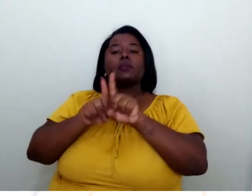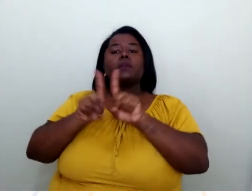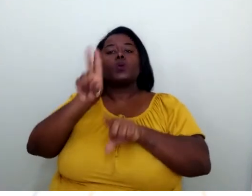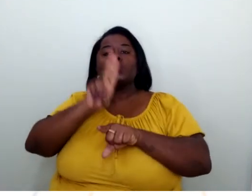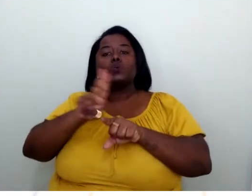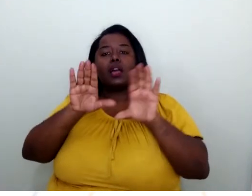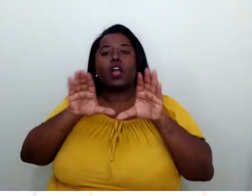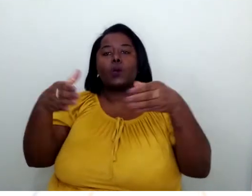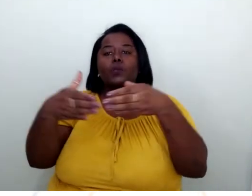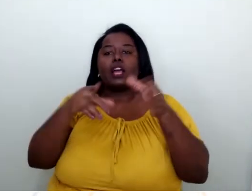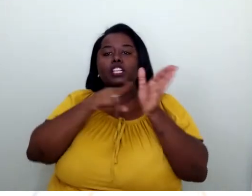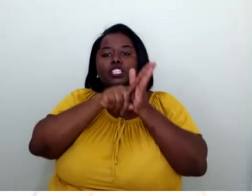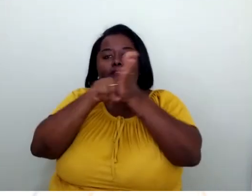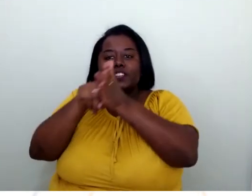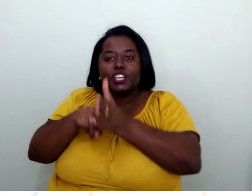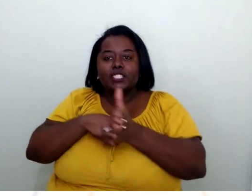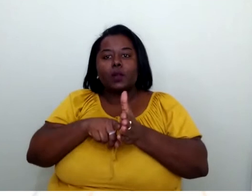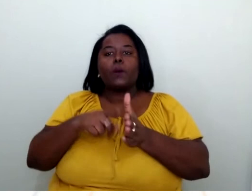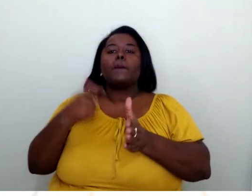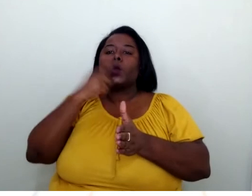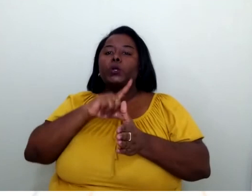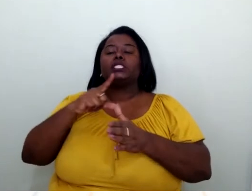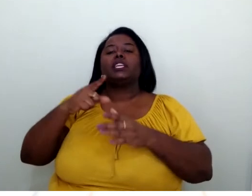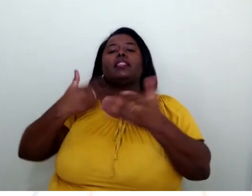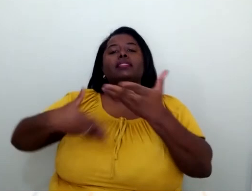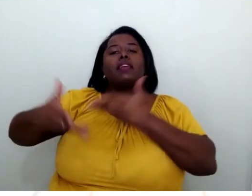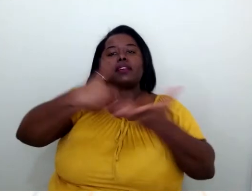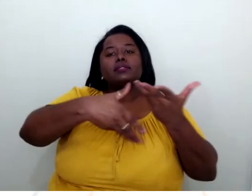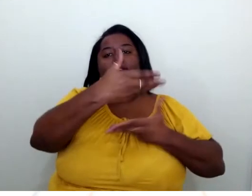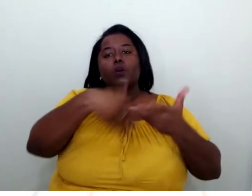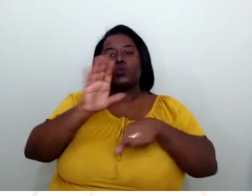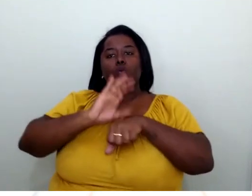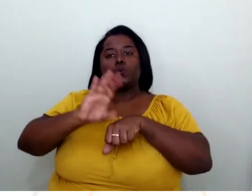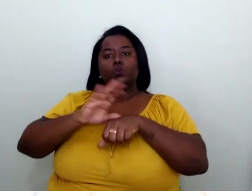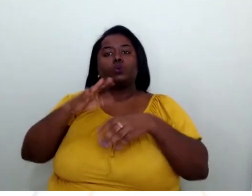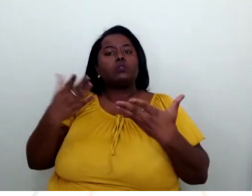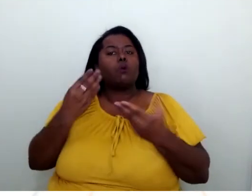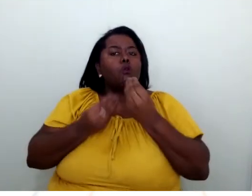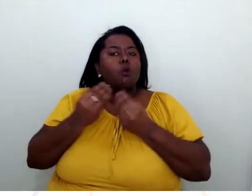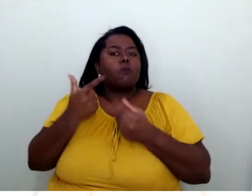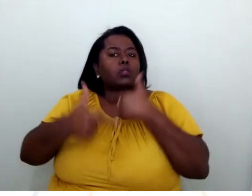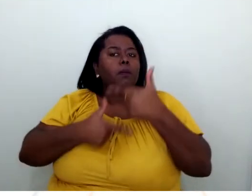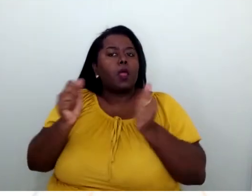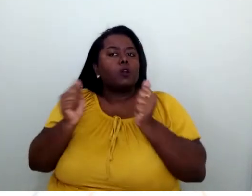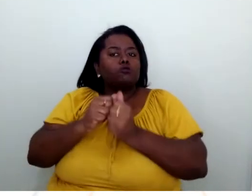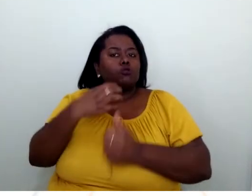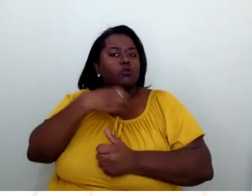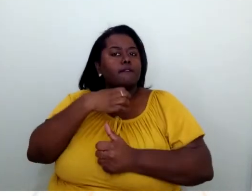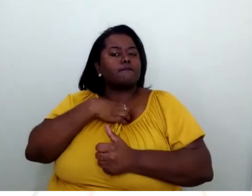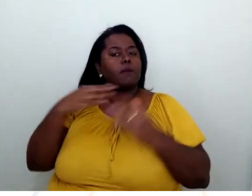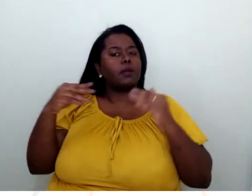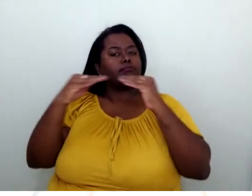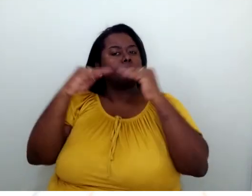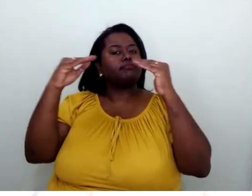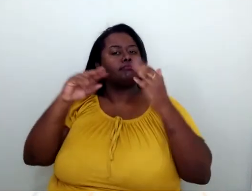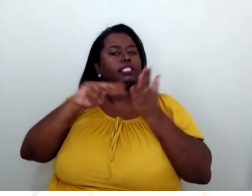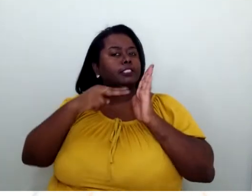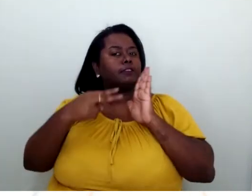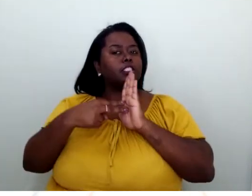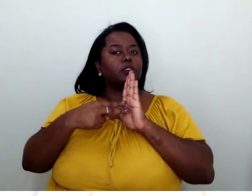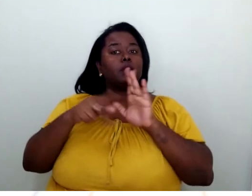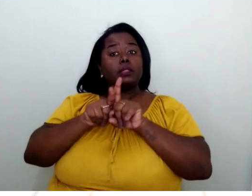system, it could be in Google Forms, but 5 key questions. What are your personal goals for the course? The bottom